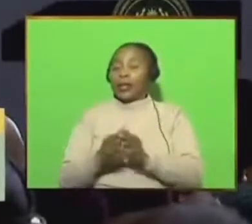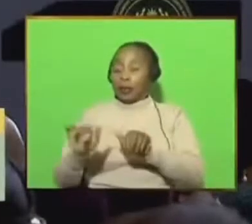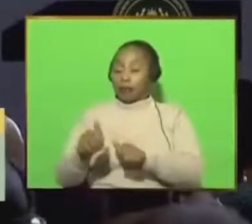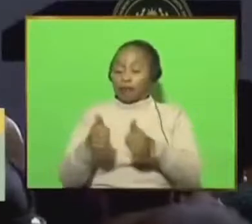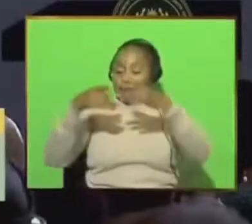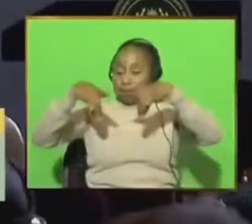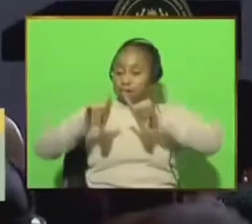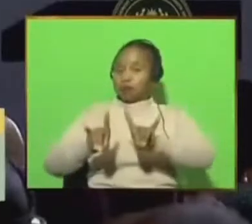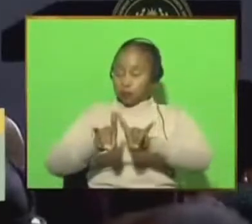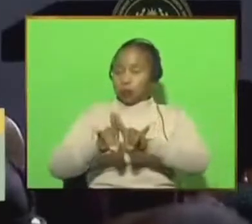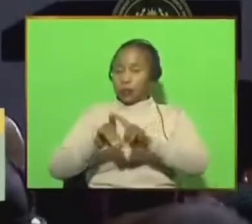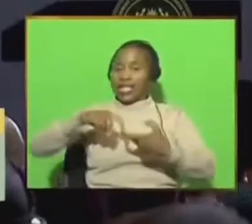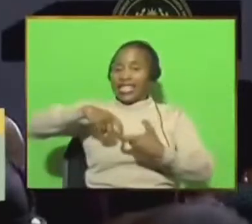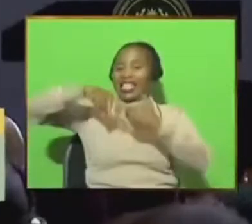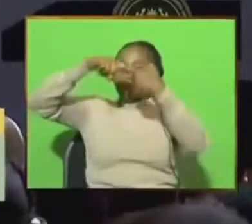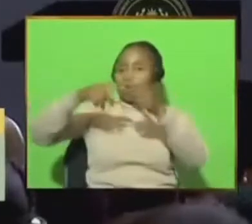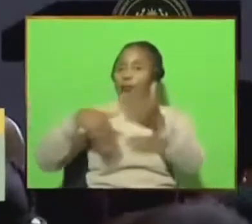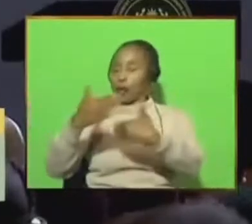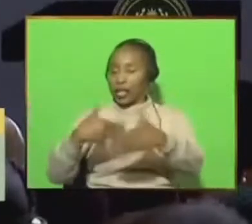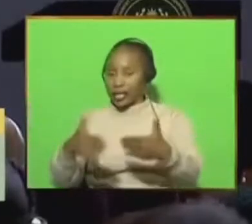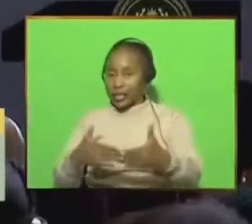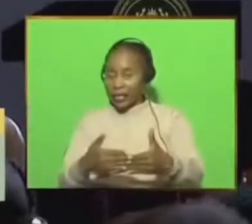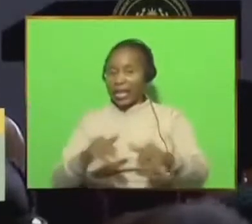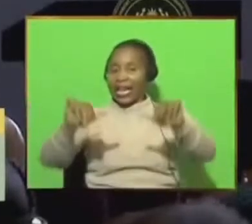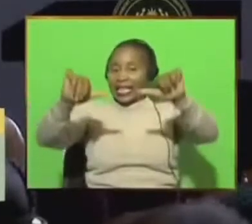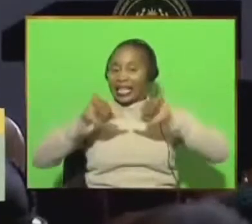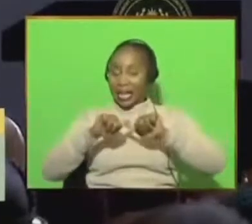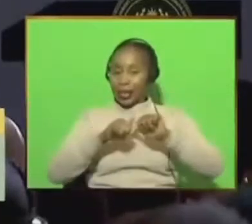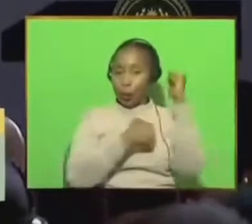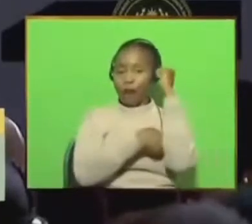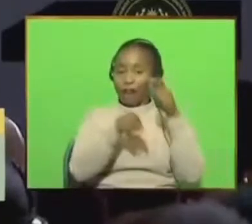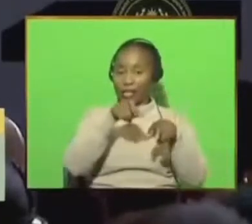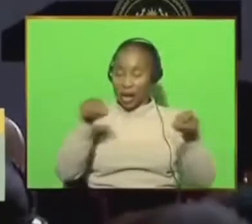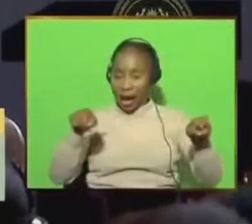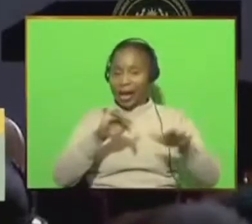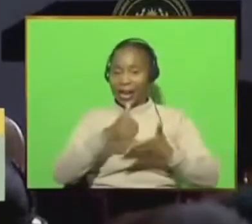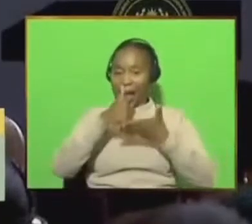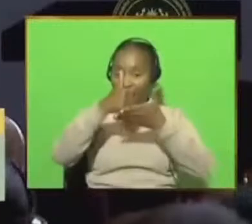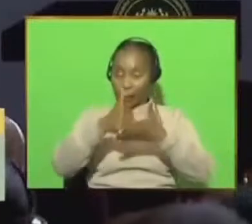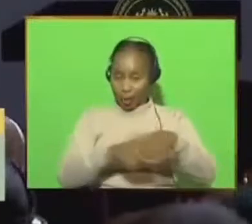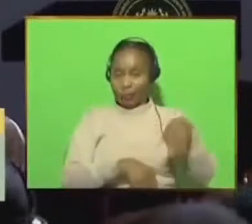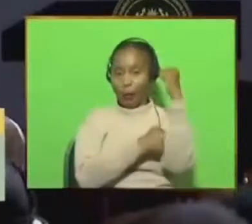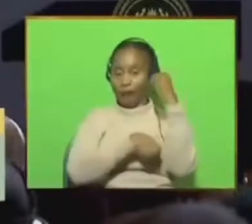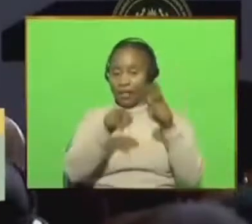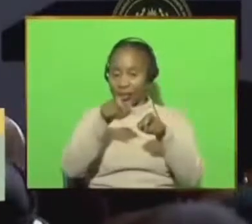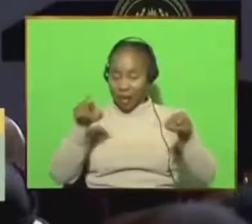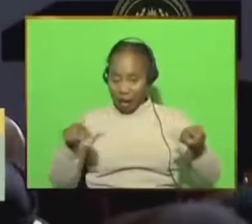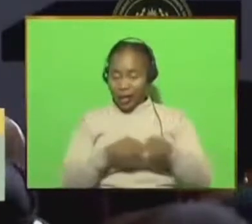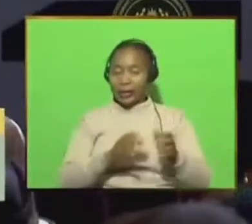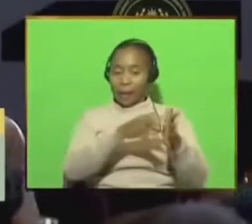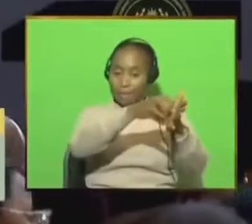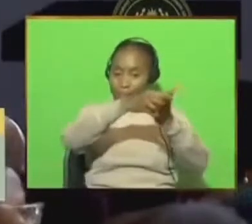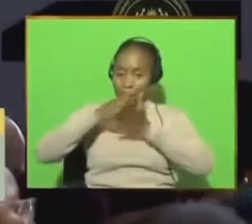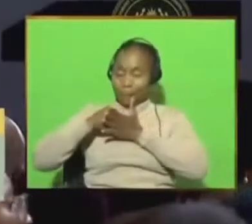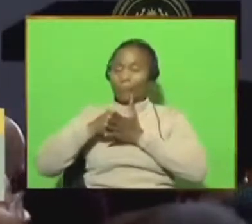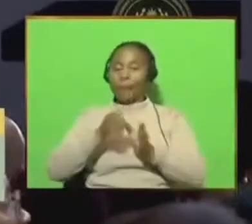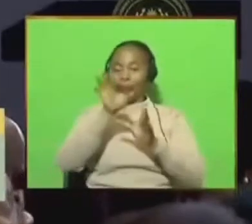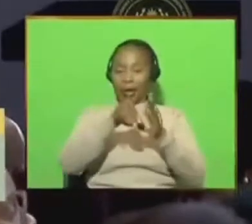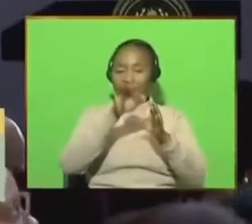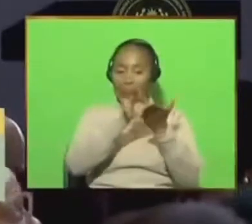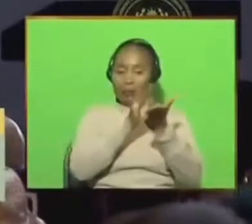proceedings, and the returning officer and the assistant returning officers must remove the ballot box and